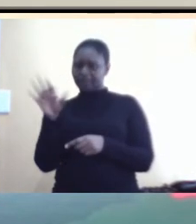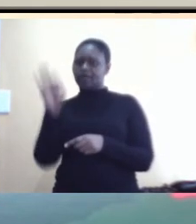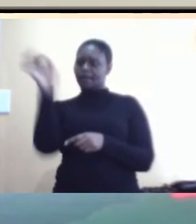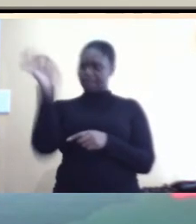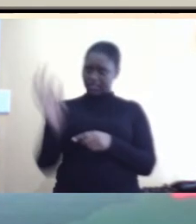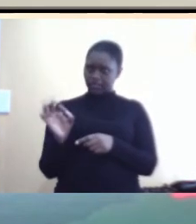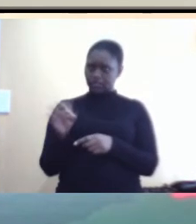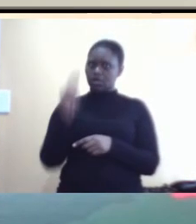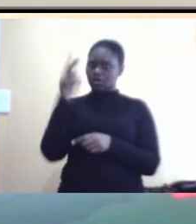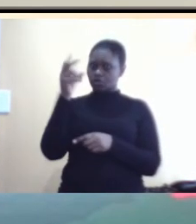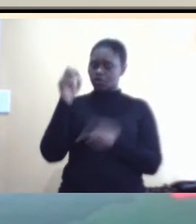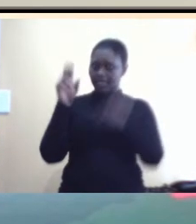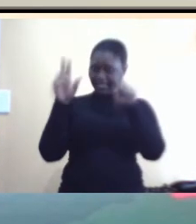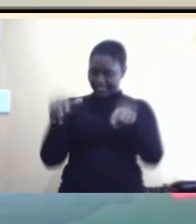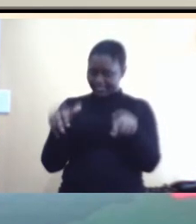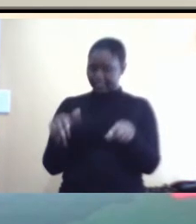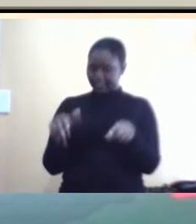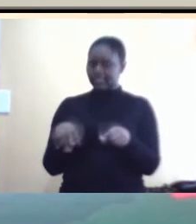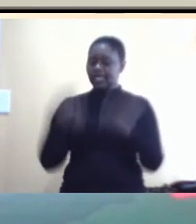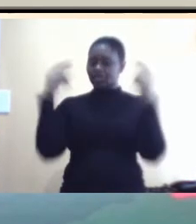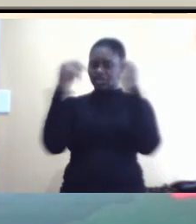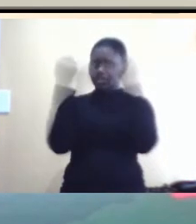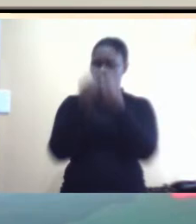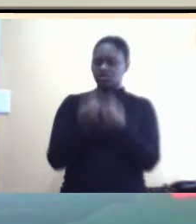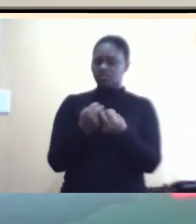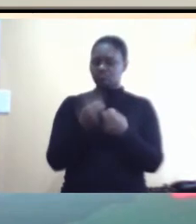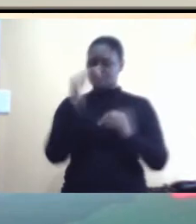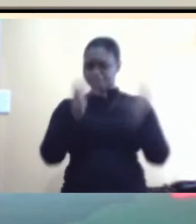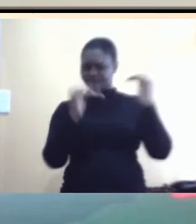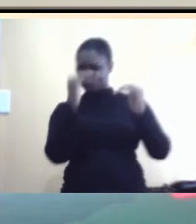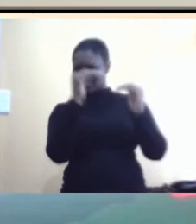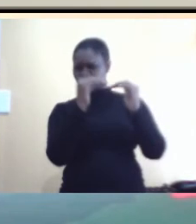24.5% in 2018 against this national average of